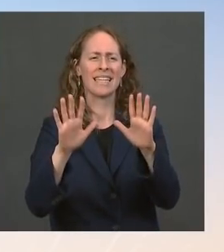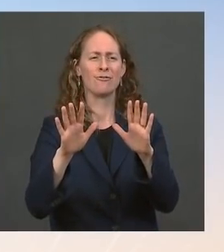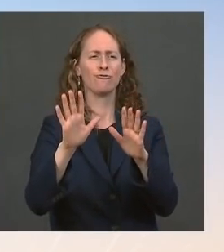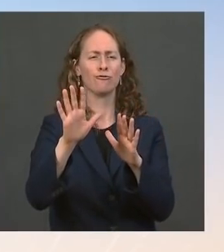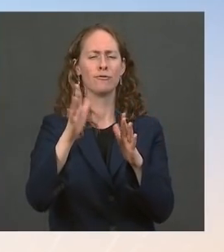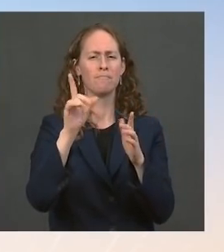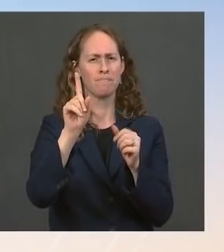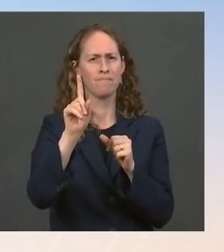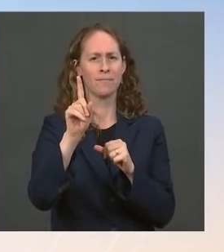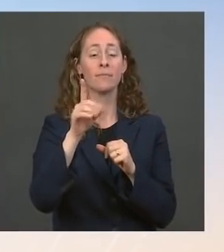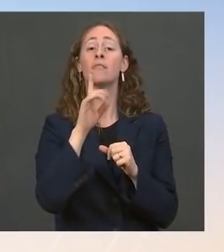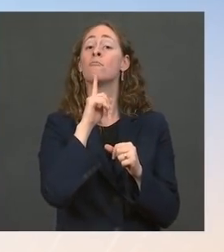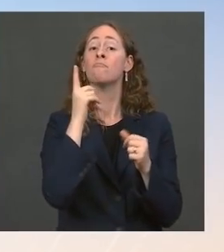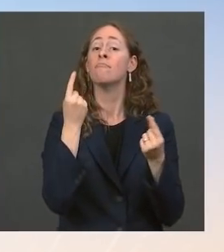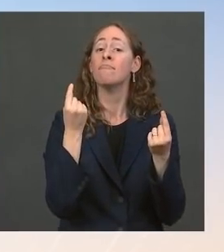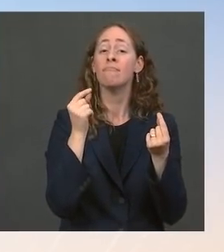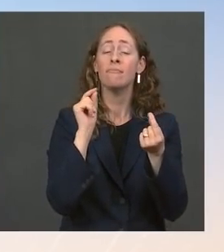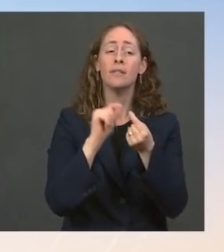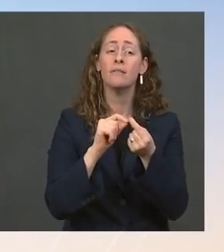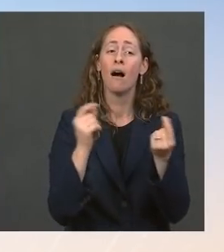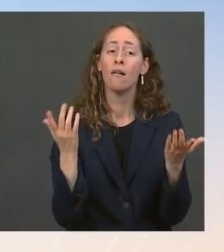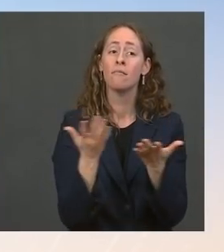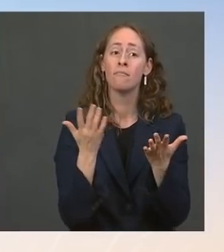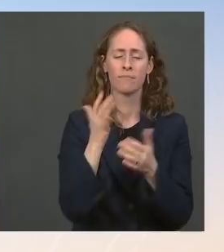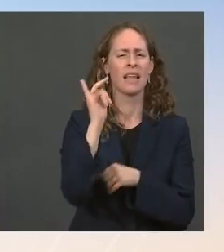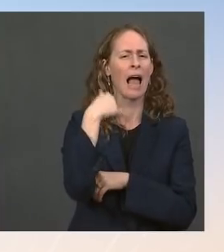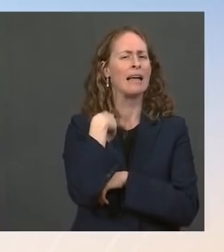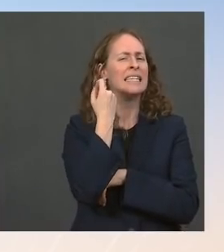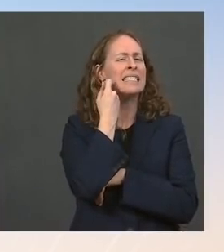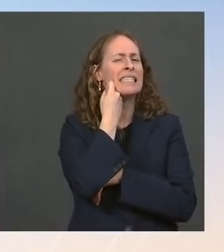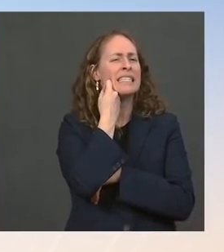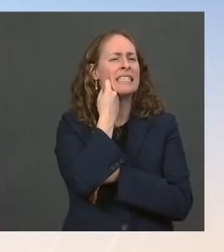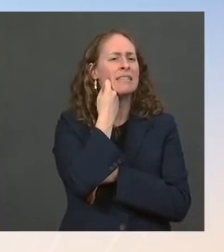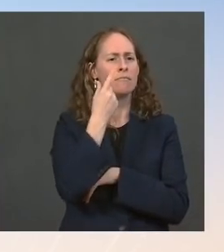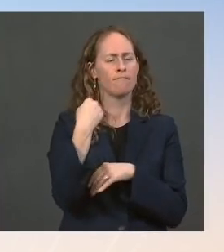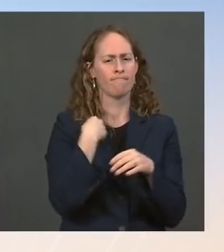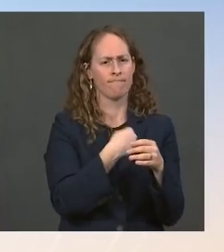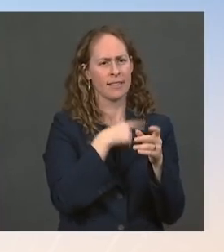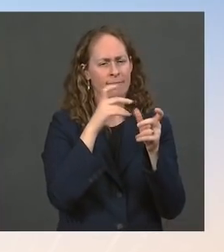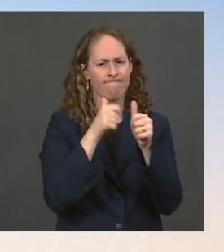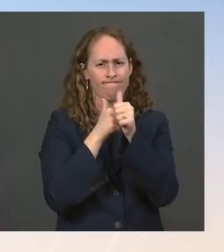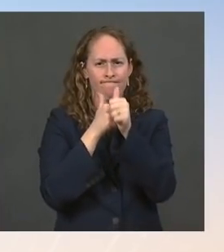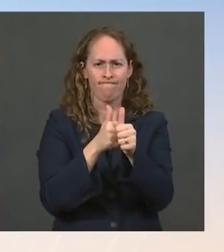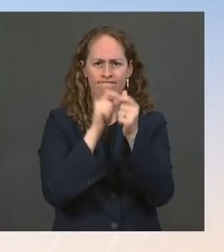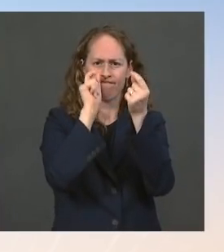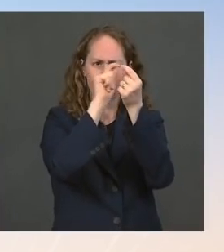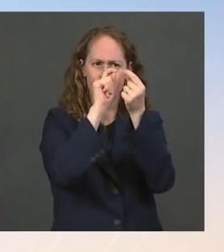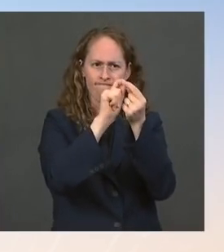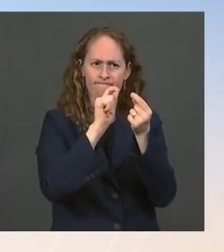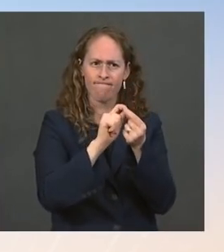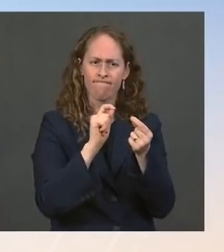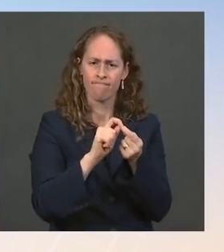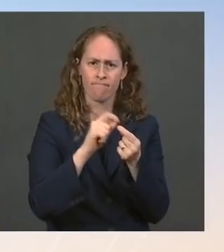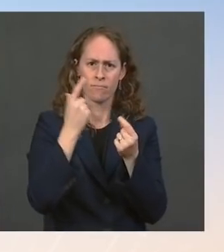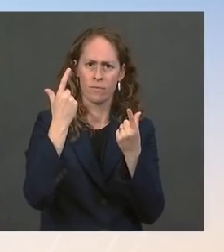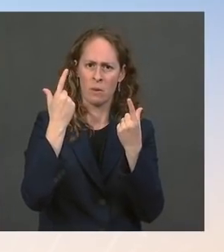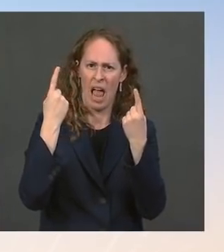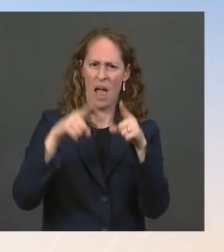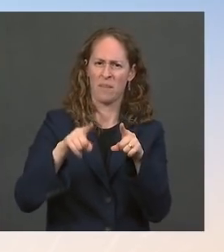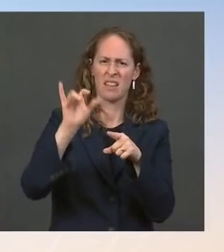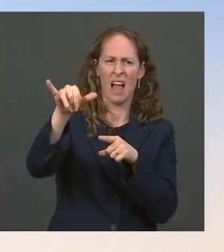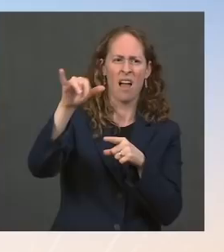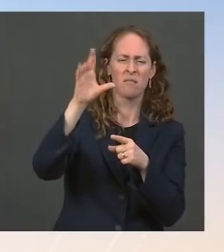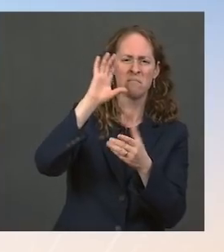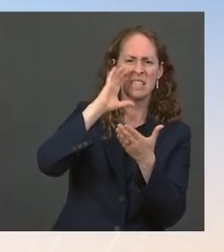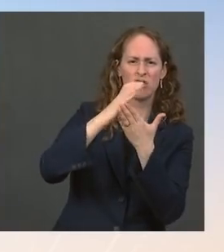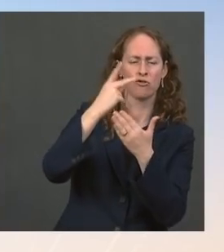let me finish, Amish, is that we have taken very specific actions as it relates to the horrific photos that we're not